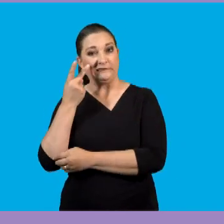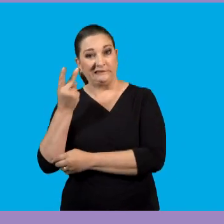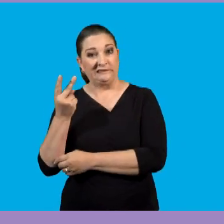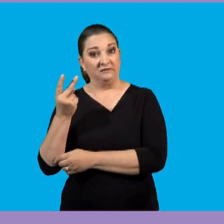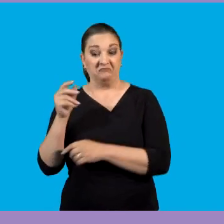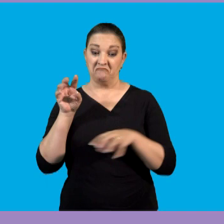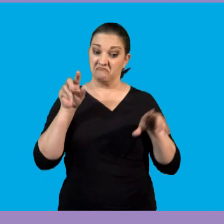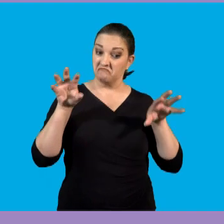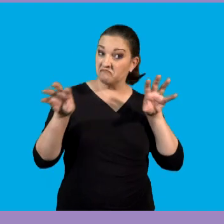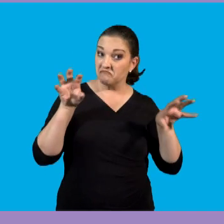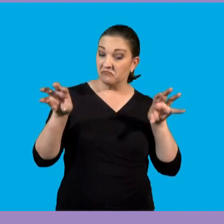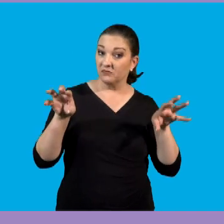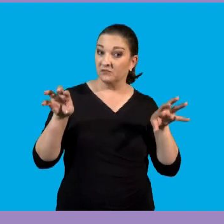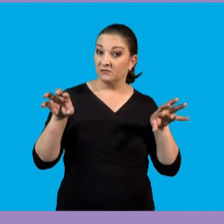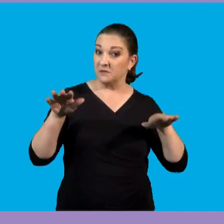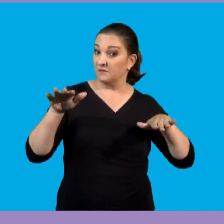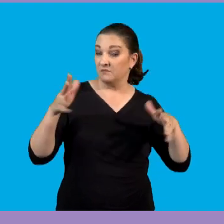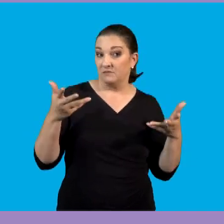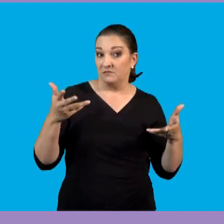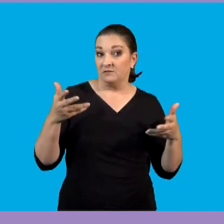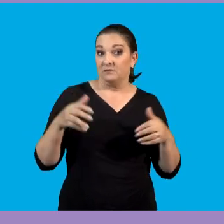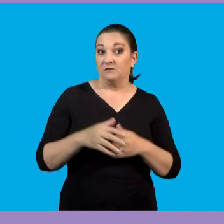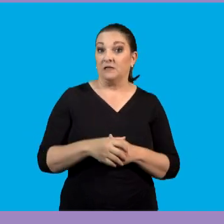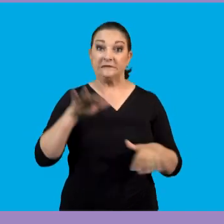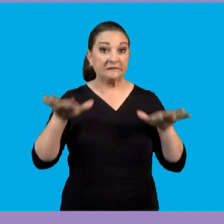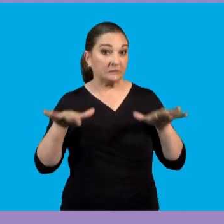can see if these two triangles are